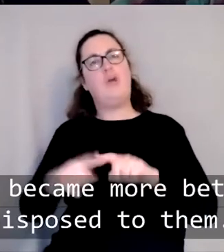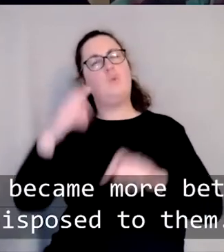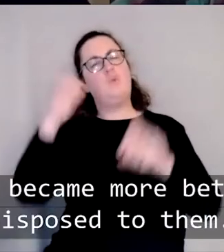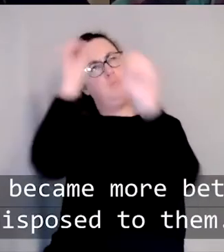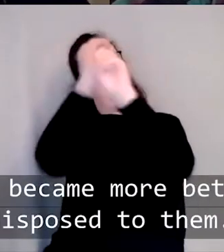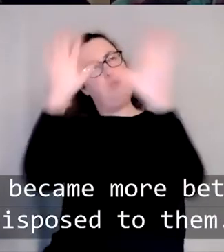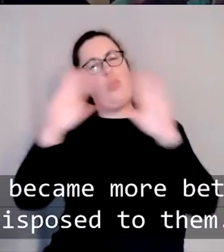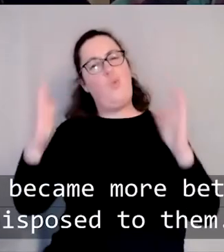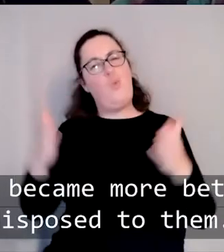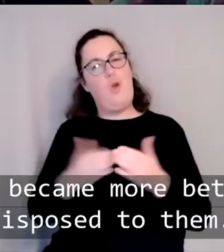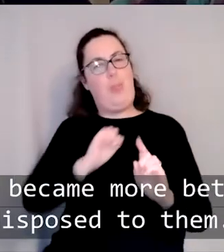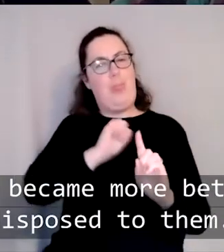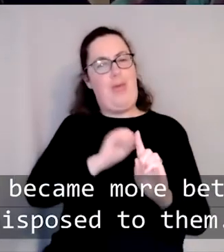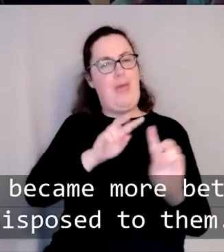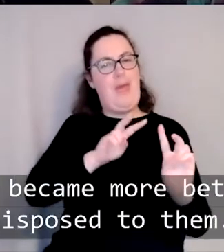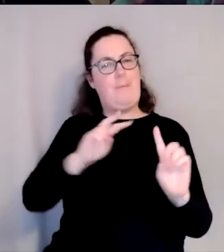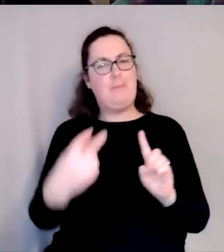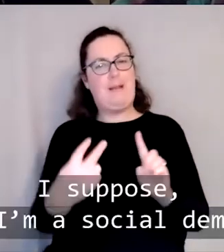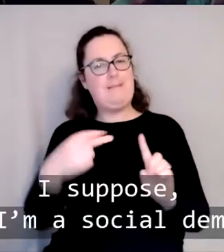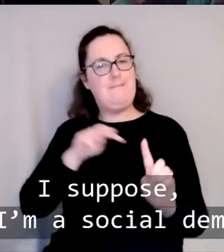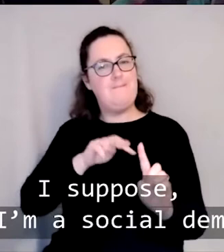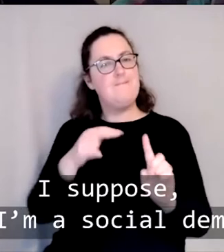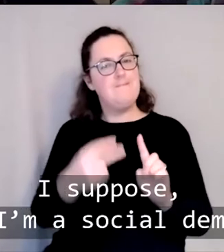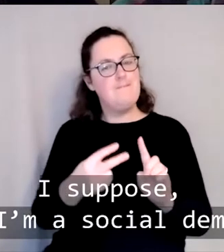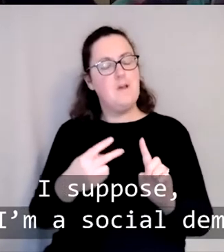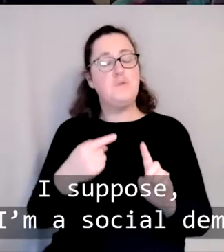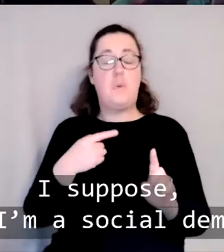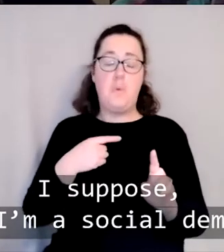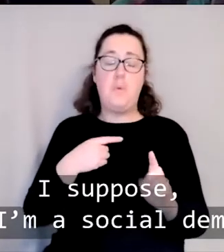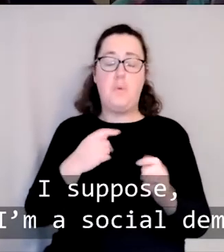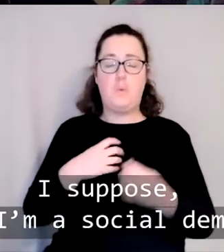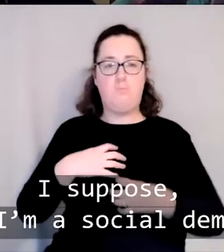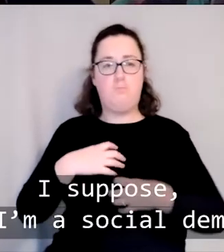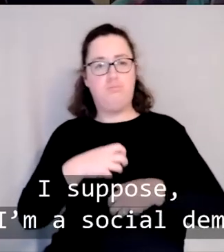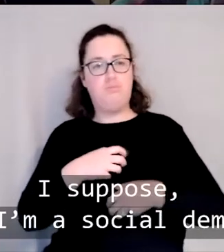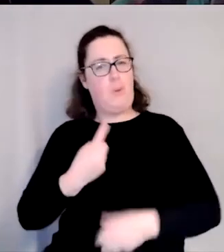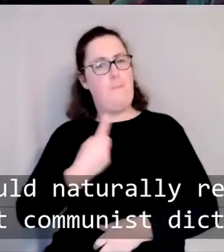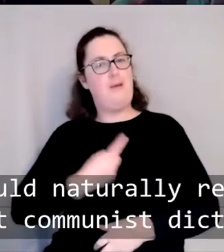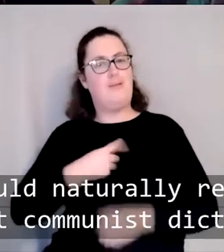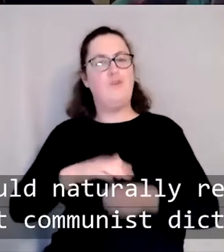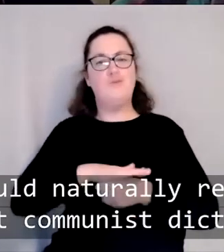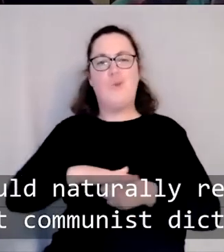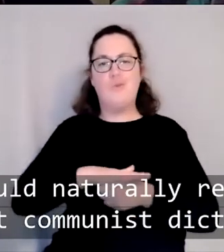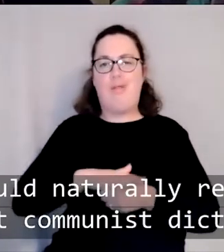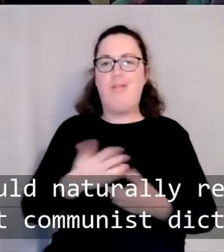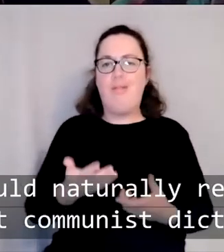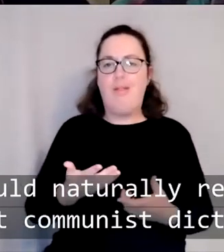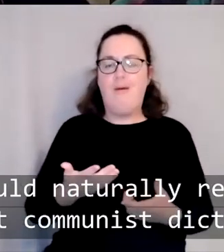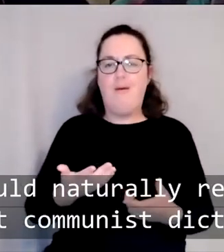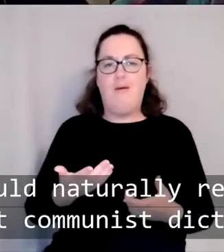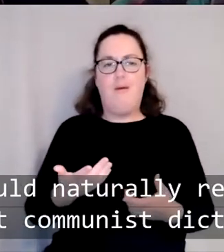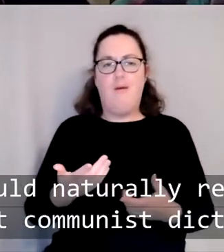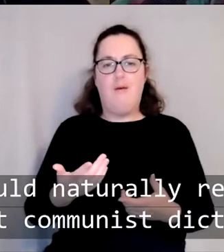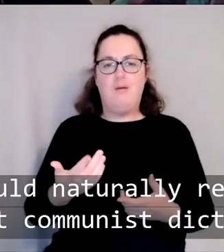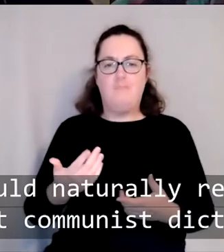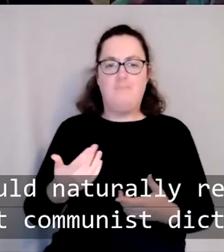and became more better disposed to them. I suppose, you know, since I'm a kind of social democrat, I would naturally recoil